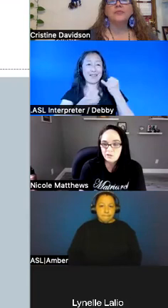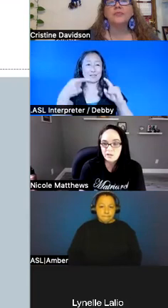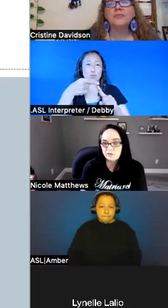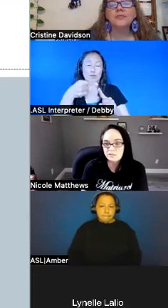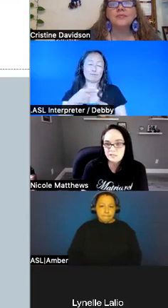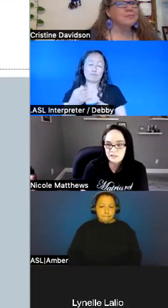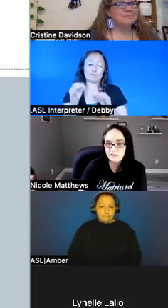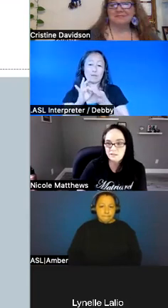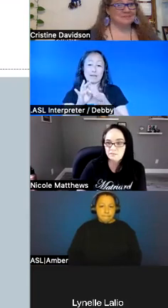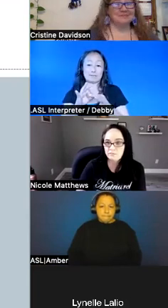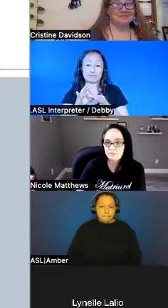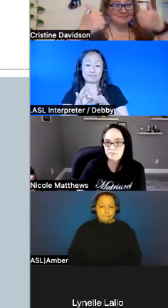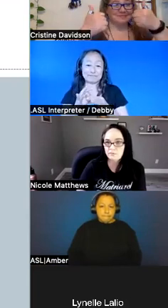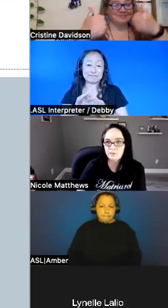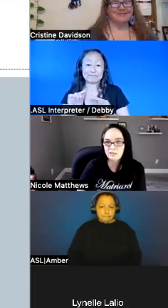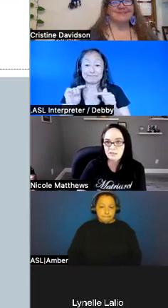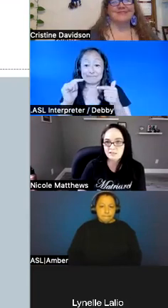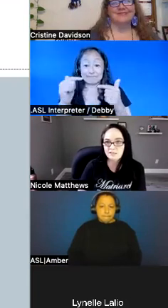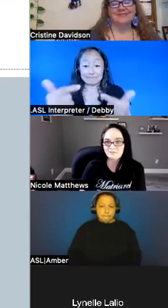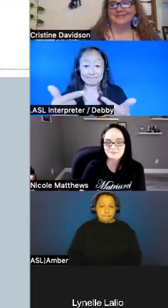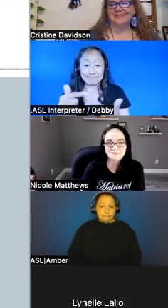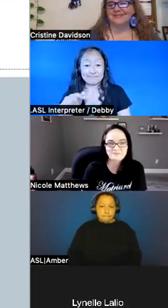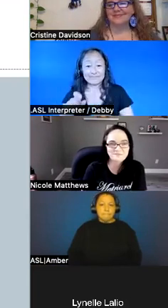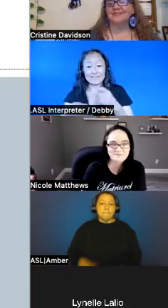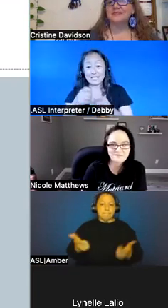Any other thoughts, Christine, or anybody else?